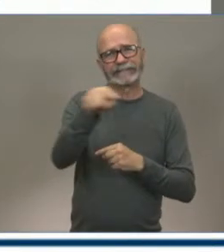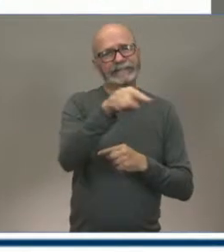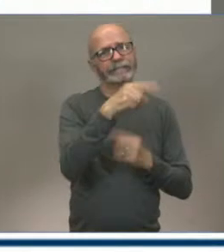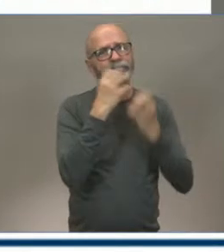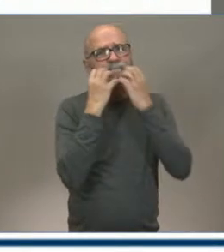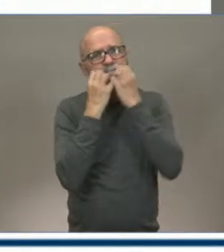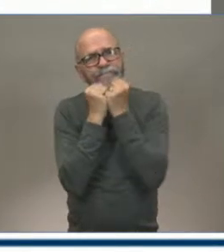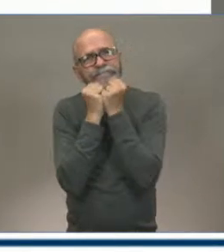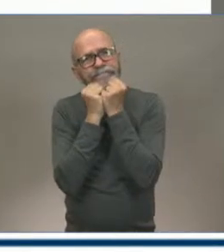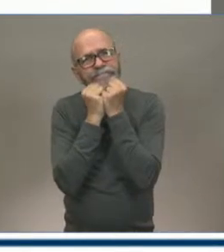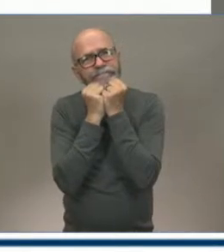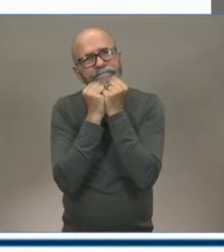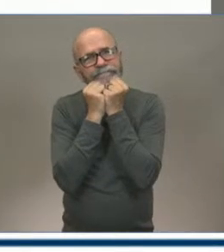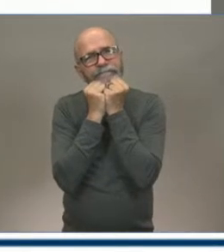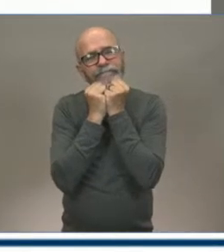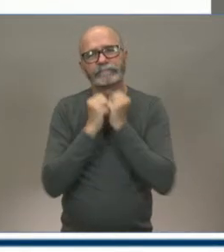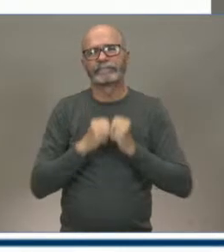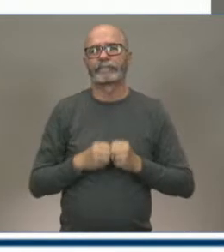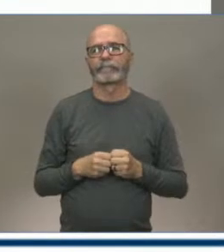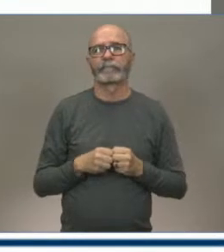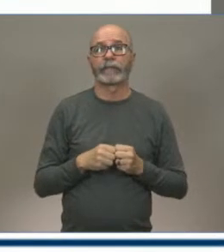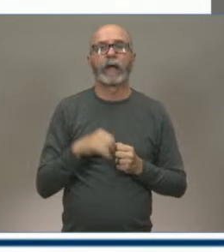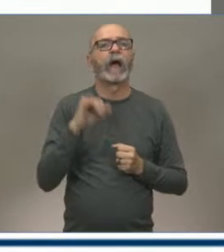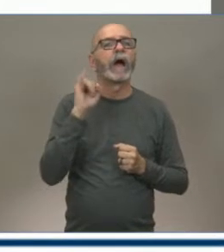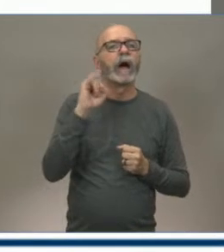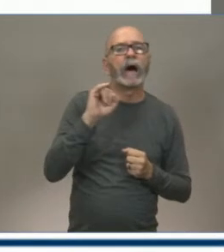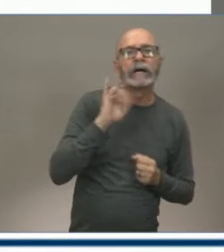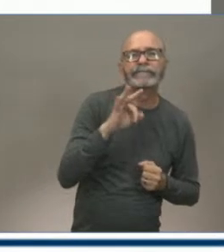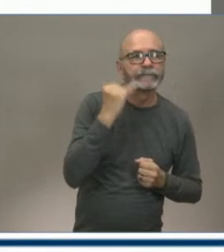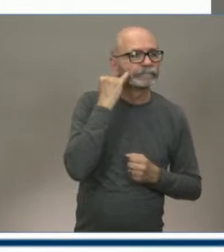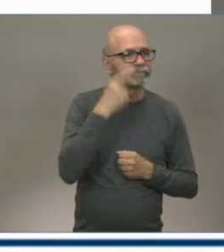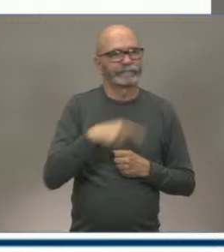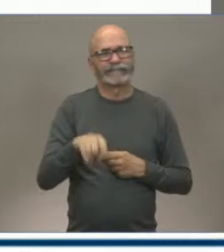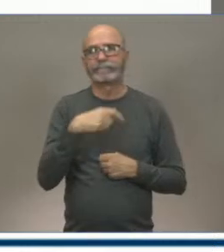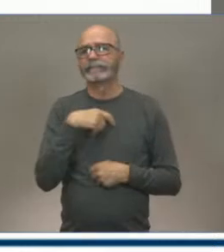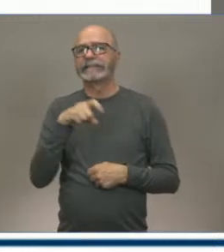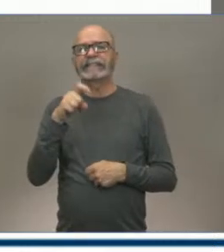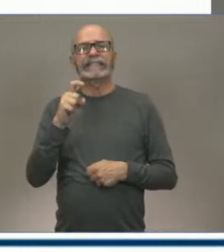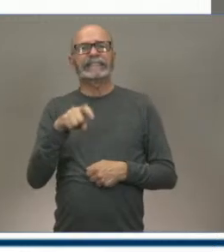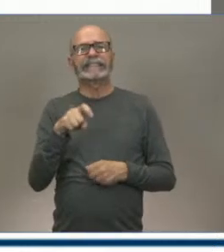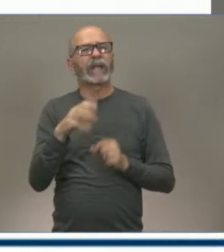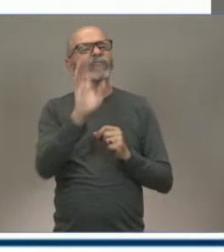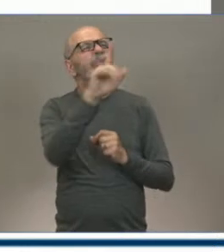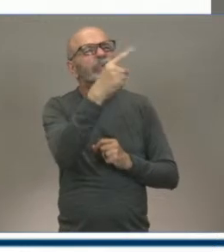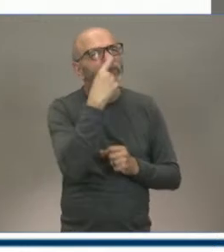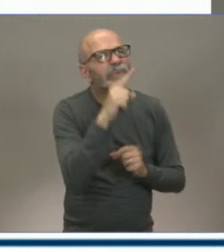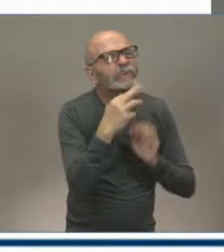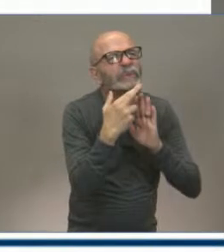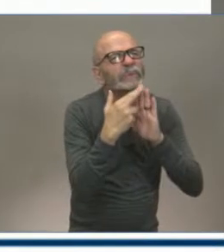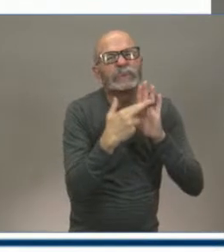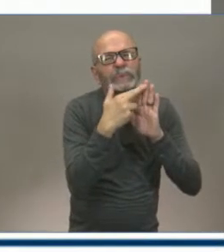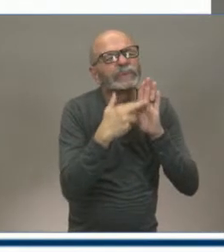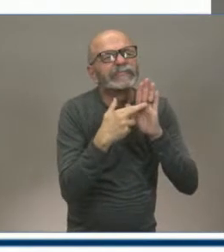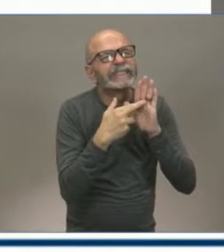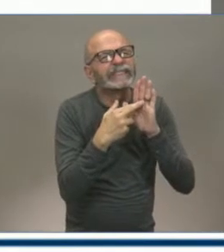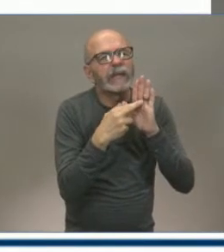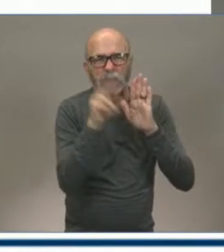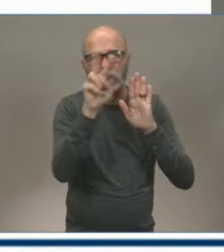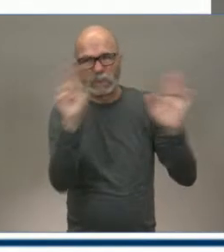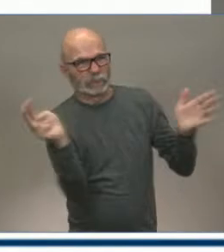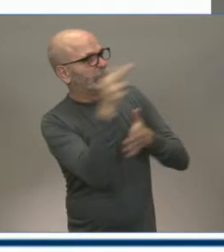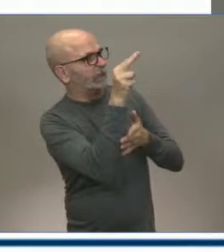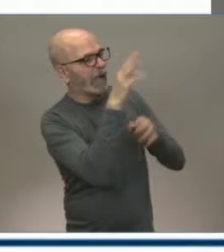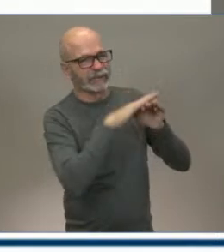need to have a refresher on what all the COVID restrictions are, you can go to our coronavirus website, which